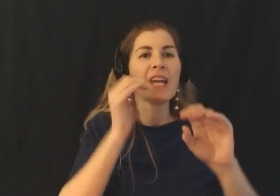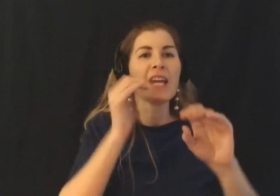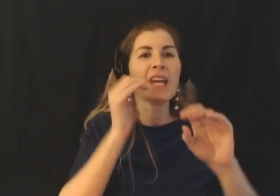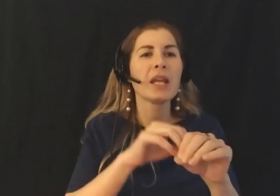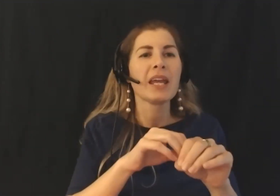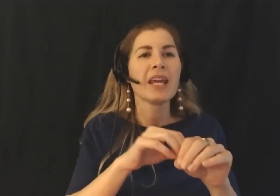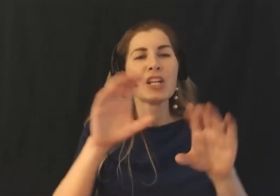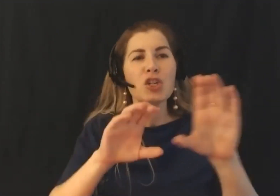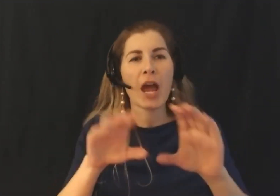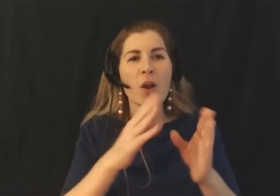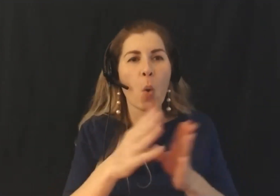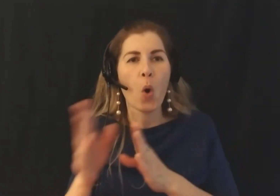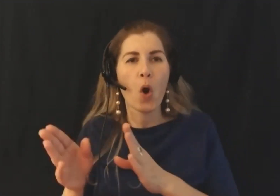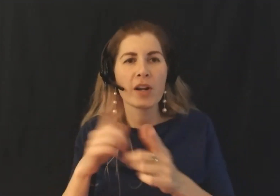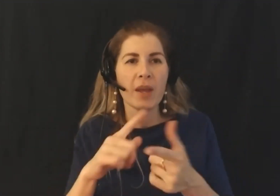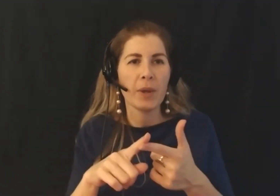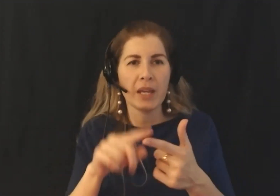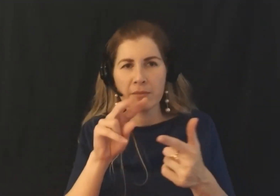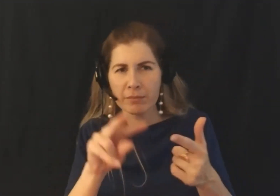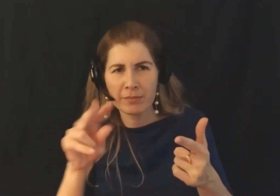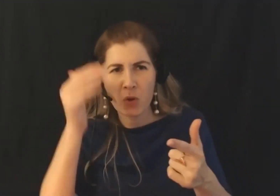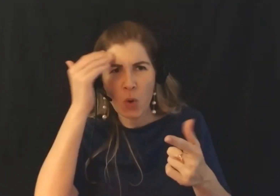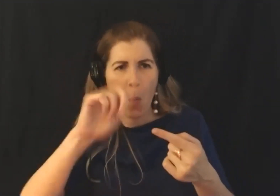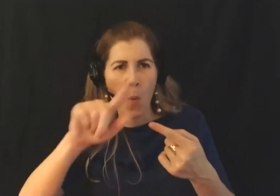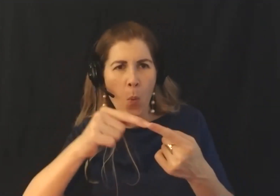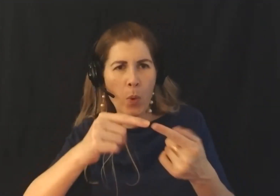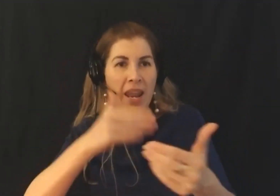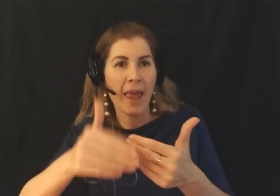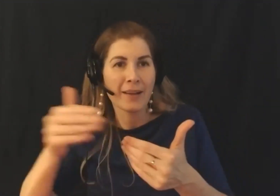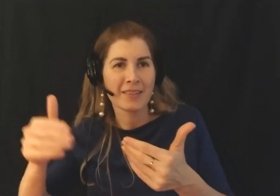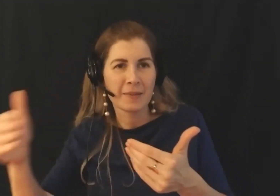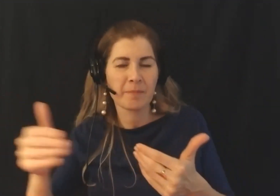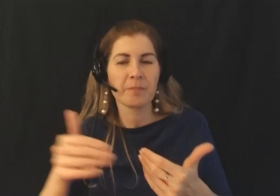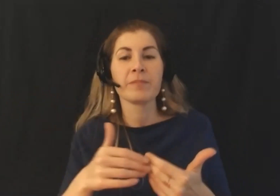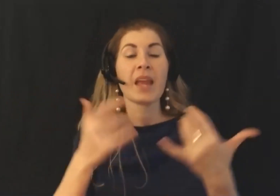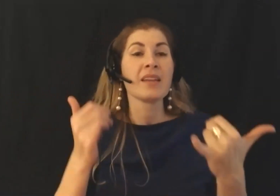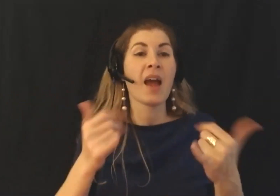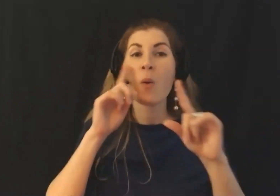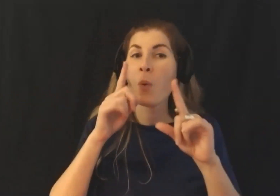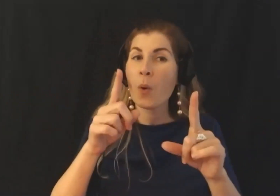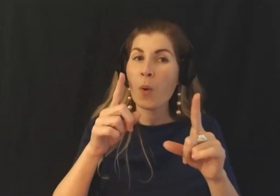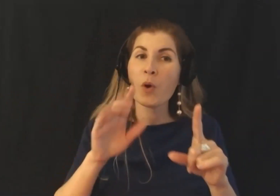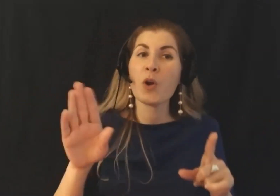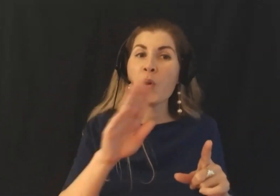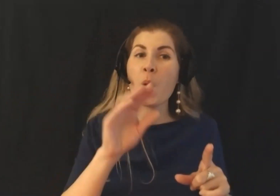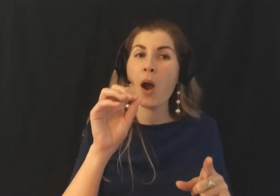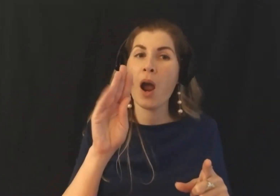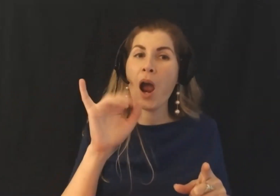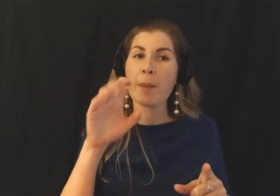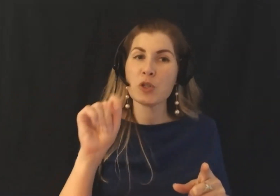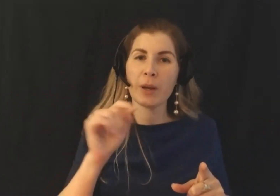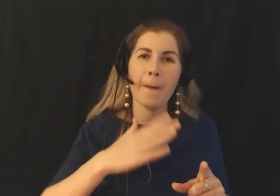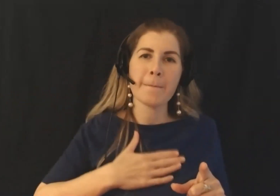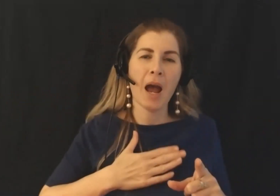kind of glances at it, then we can flow with our story. So your objective now with the game is to incorporate your object. And my object is